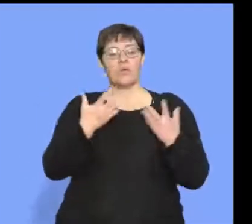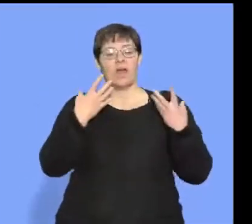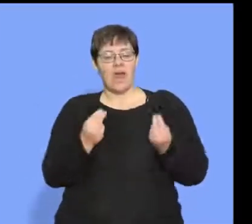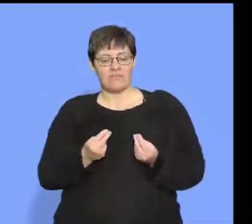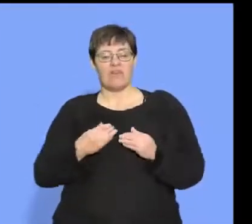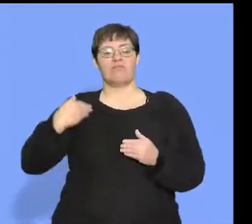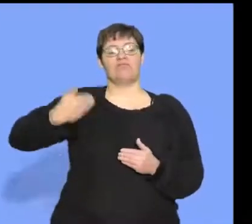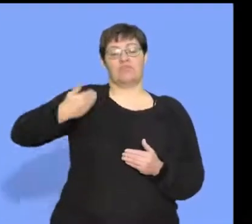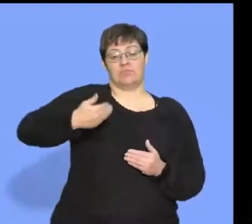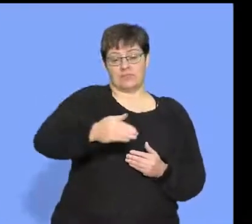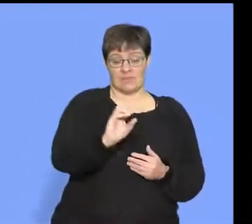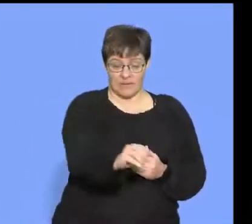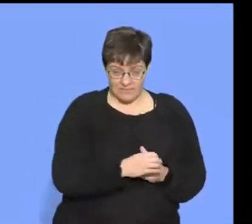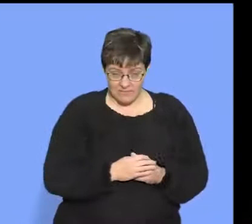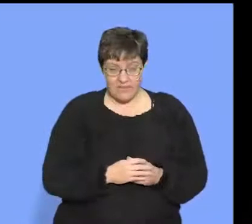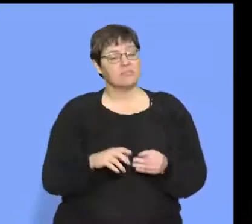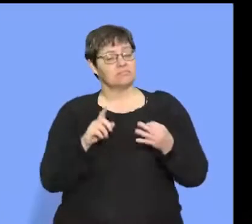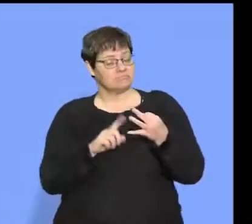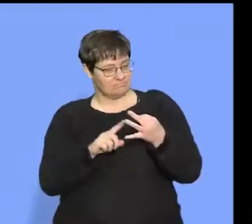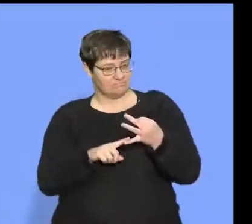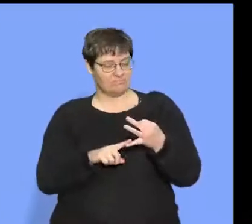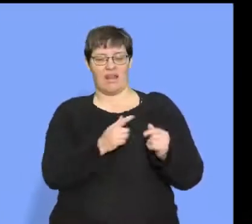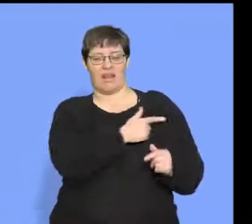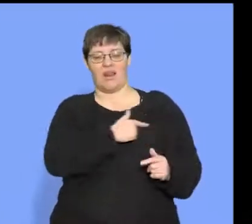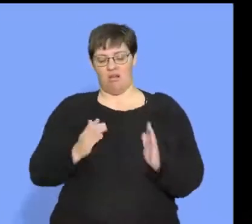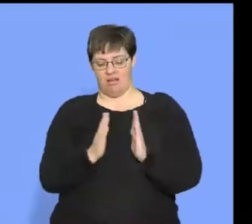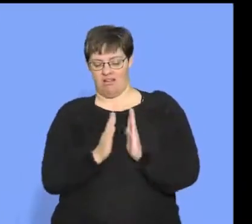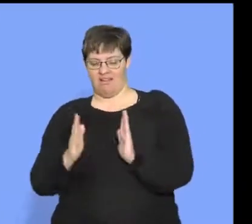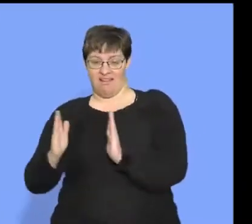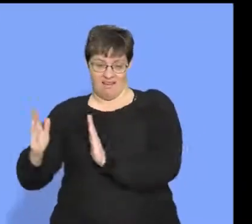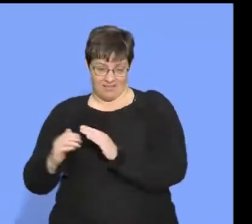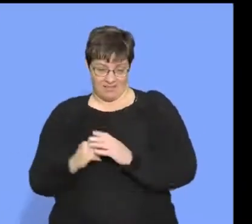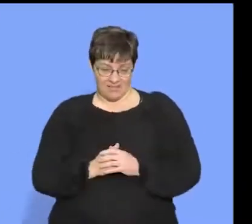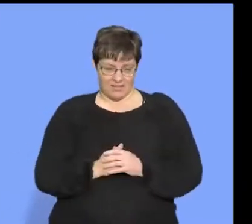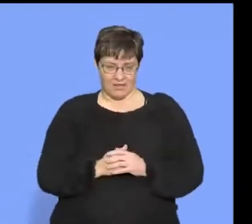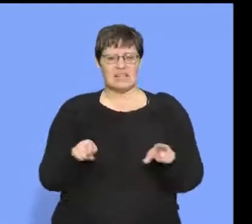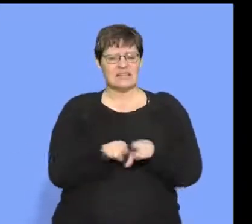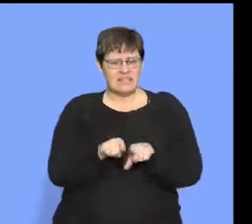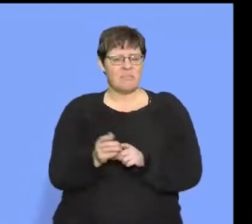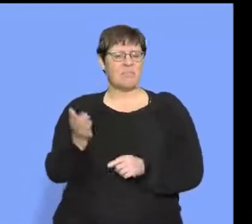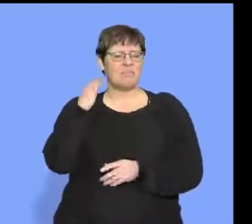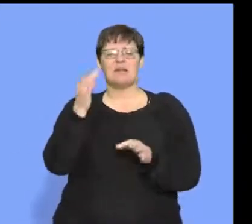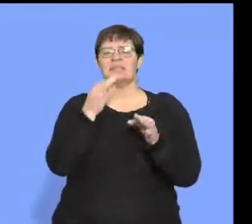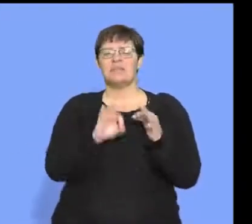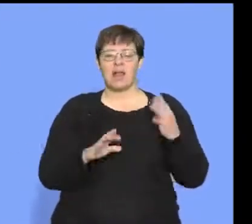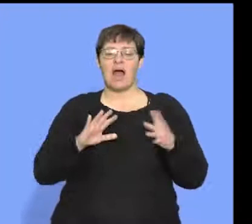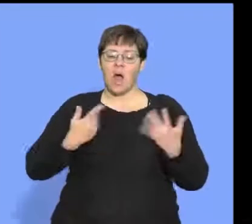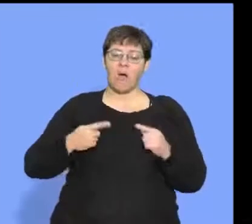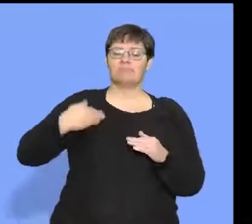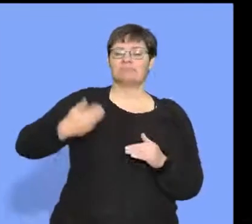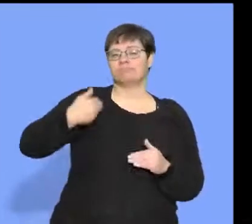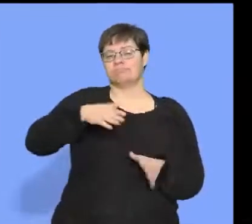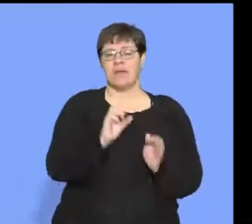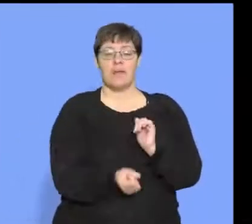its frequency and its wavelength. As we said earlier, frequency is simply how often